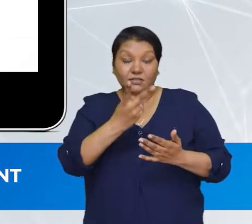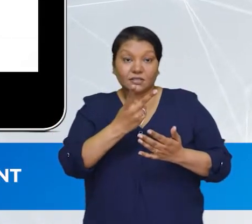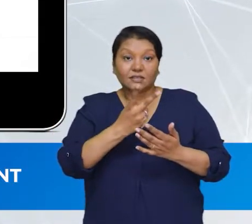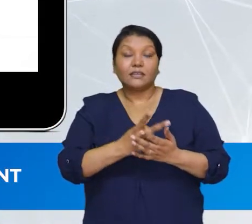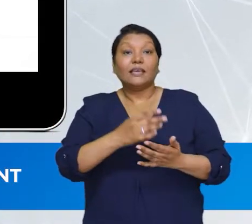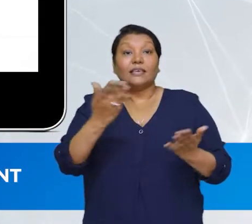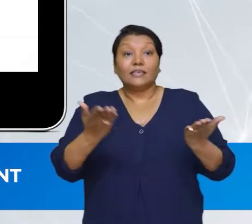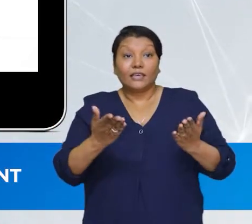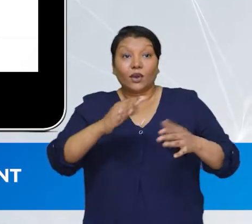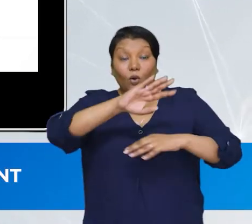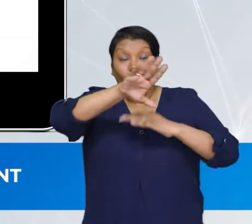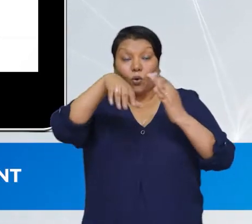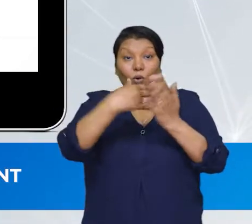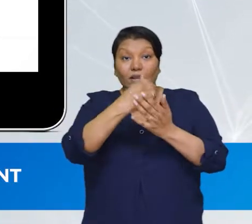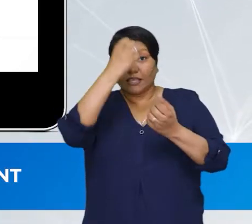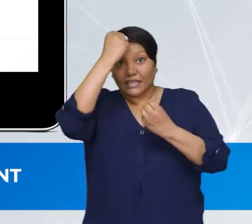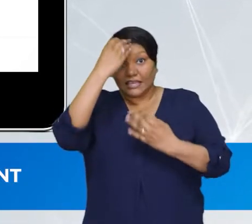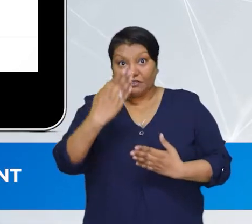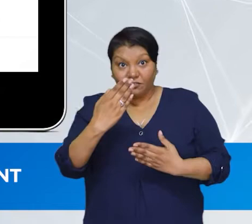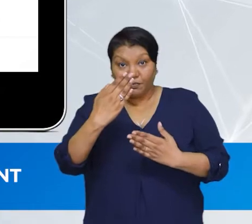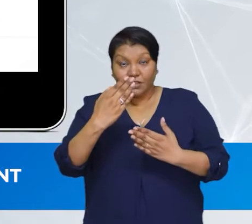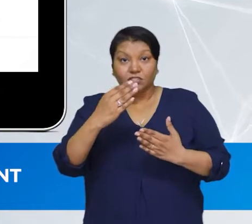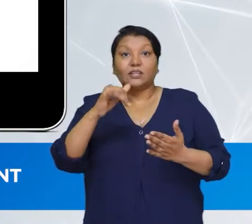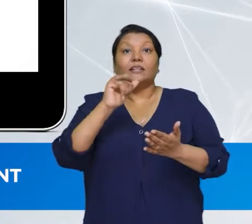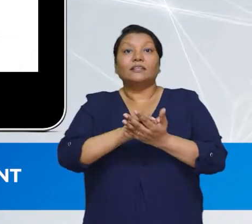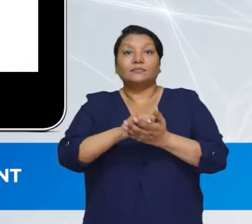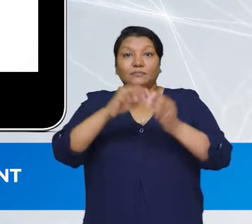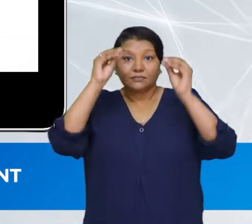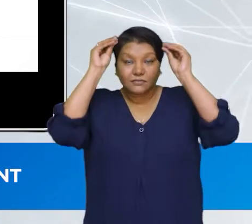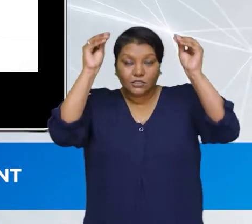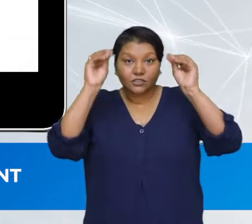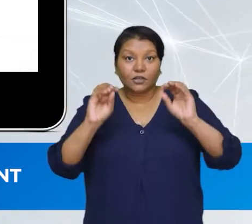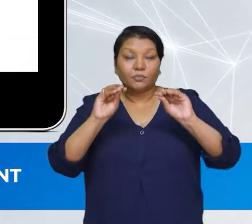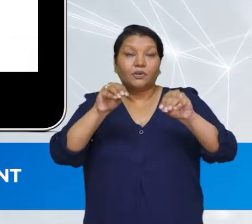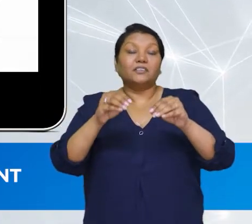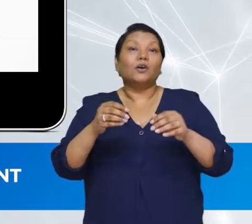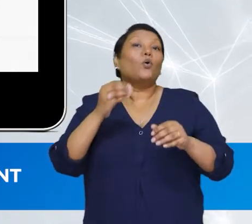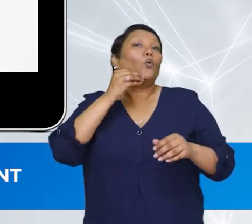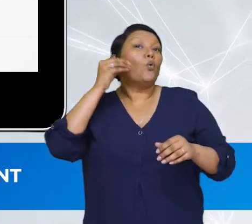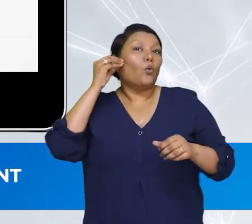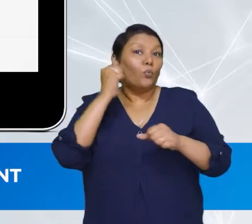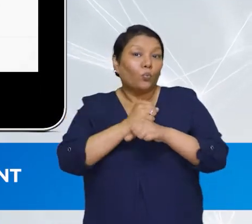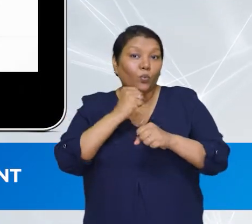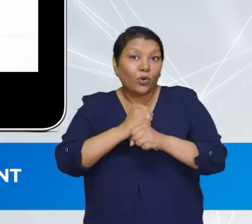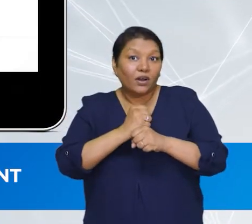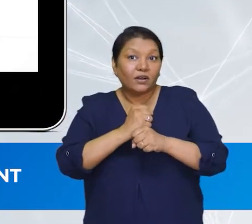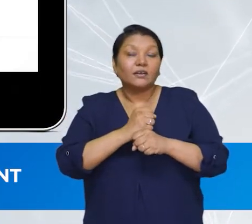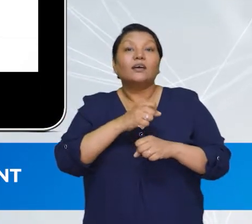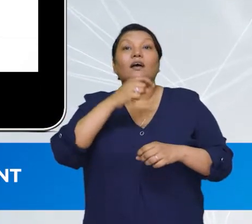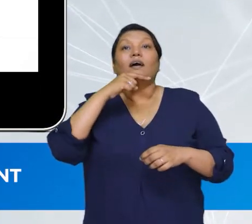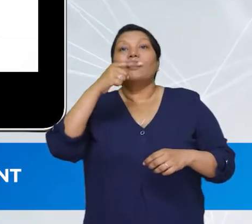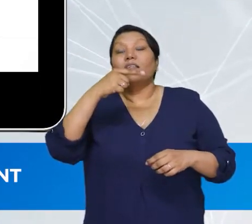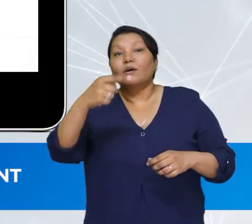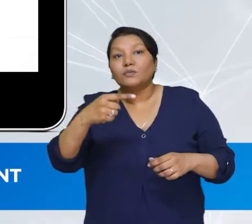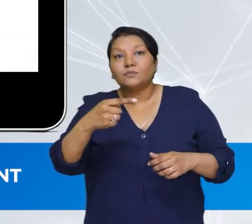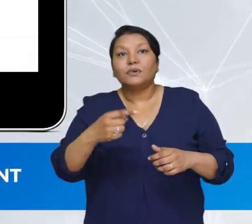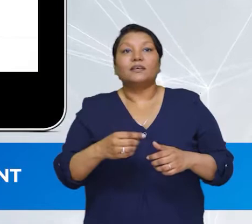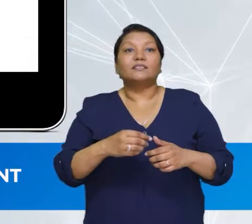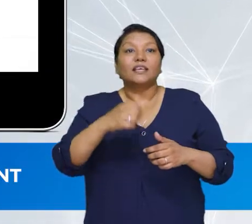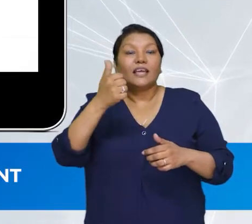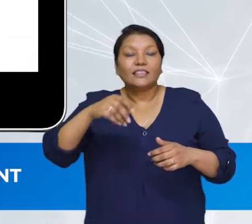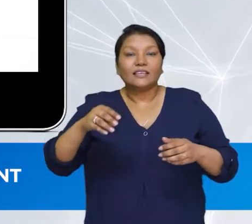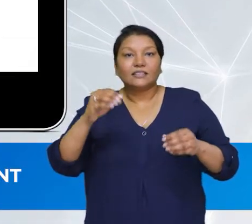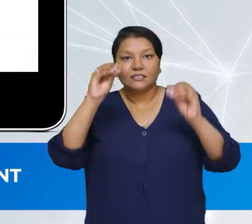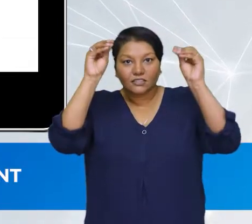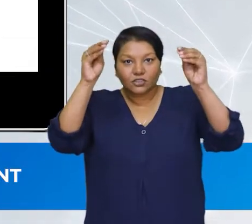appear. Here, you will see and readily access any new assignments, updates, and announcements